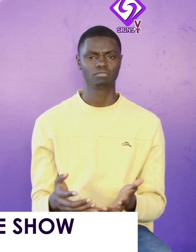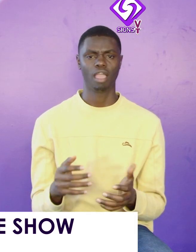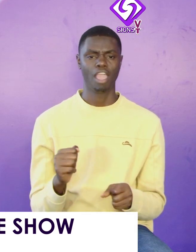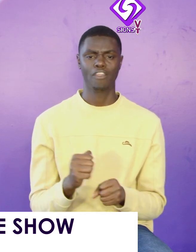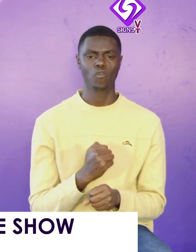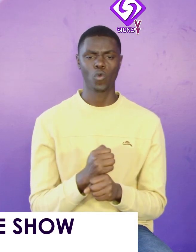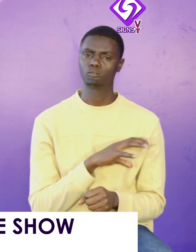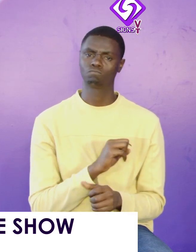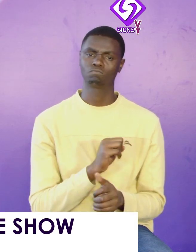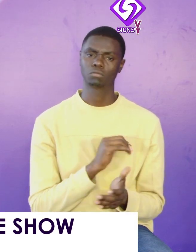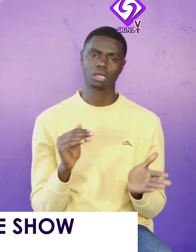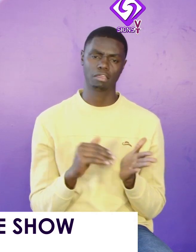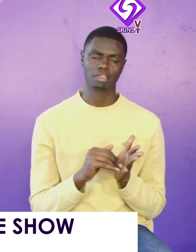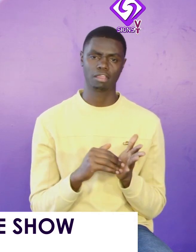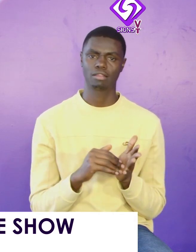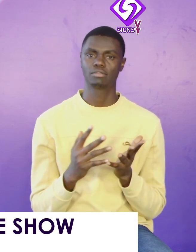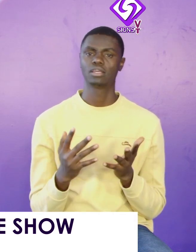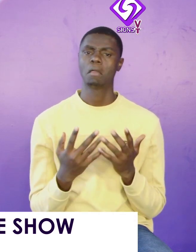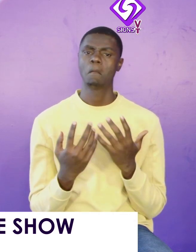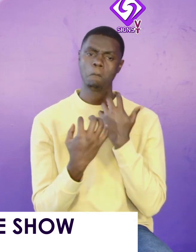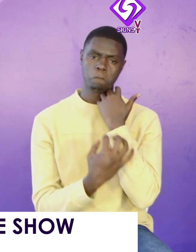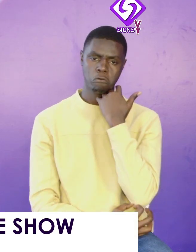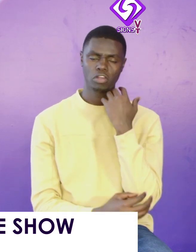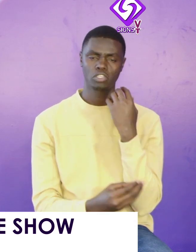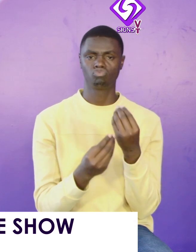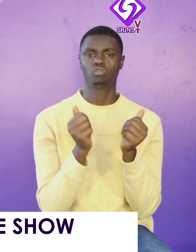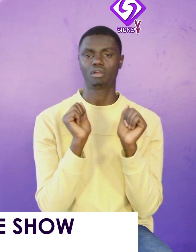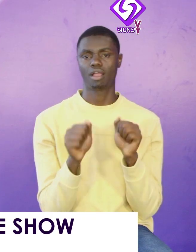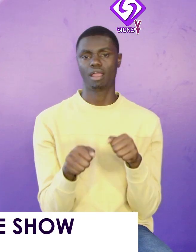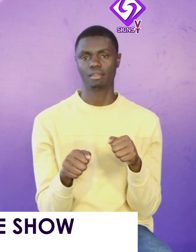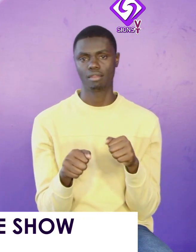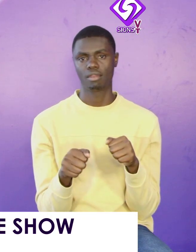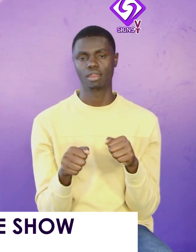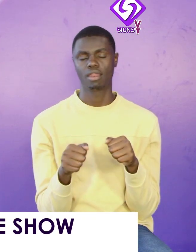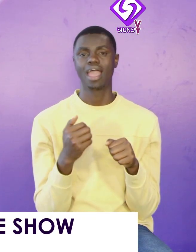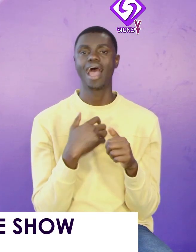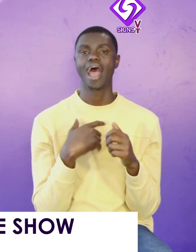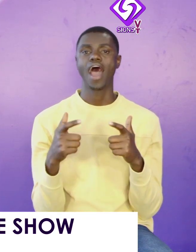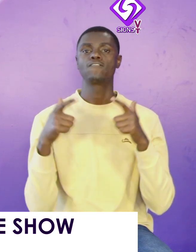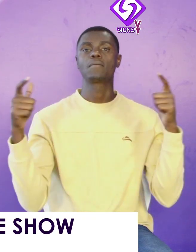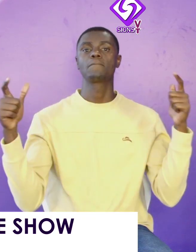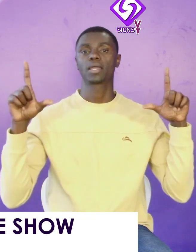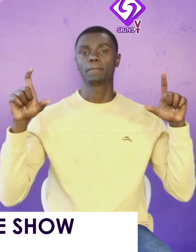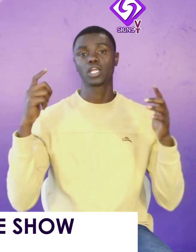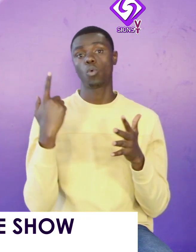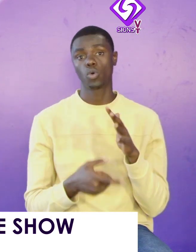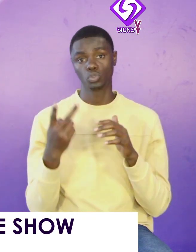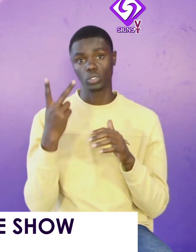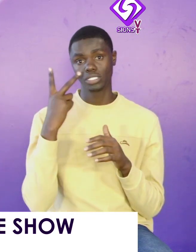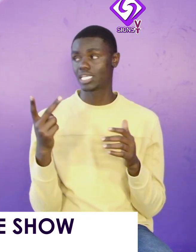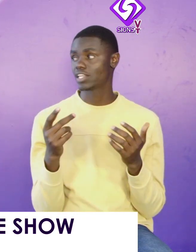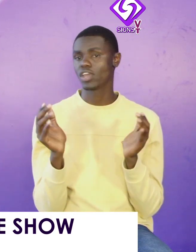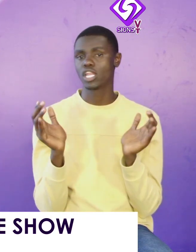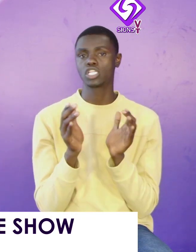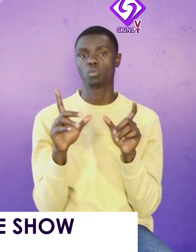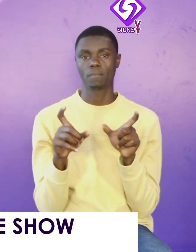the corner. Patterns of poverty can be broken. There is a broader picture. What you are seeing is a very small picture.